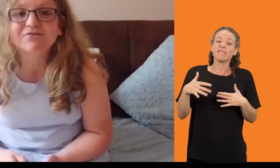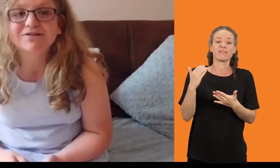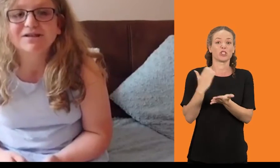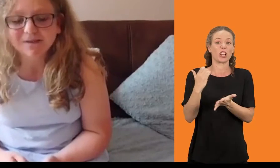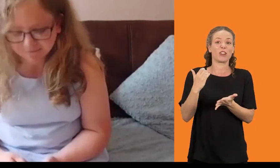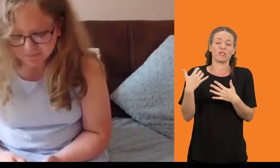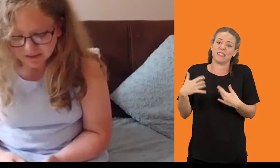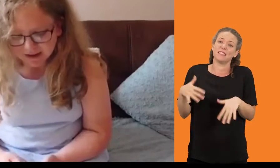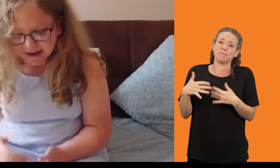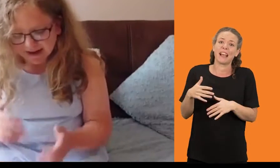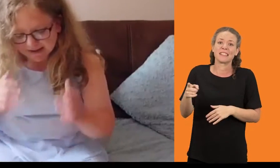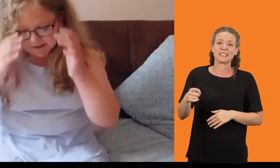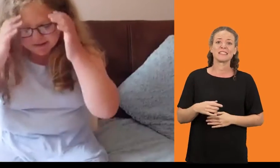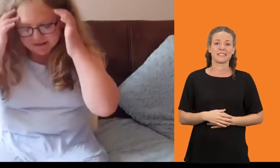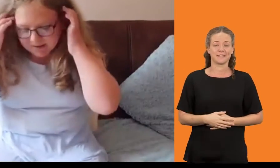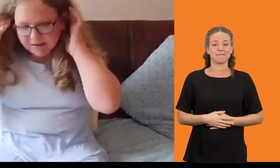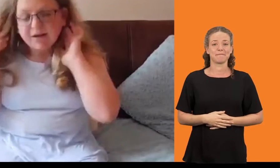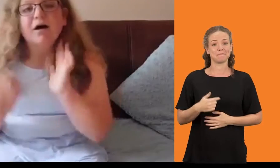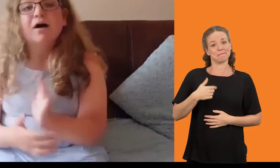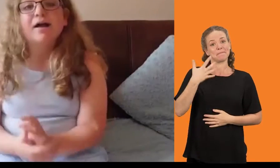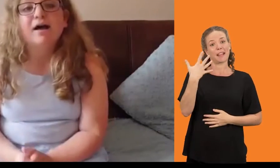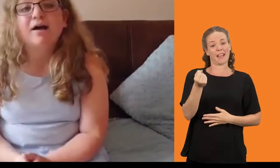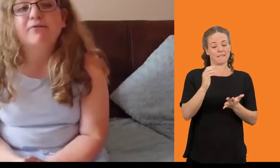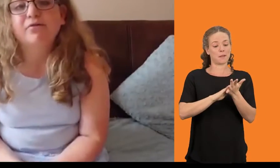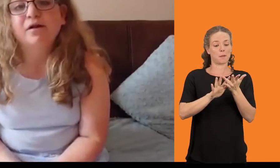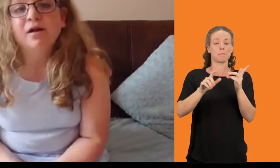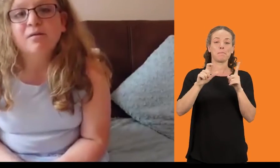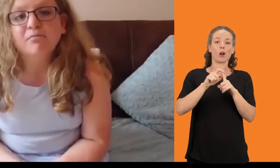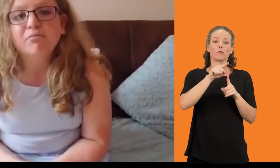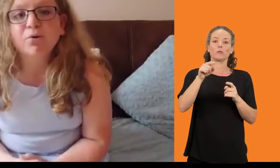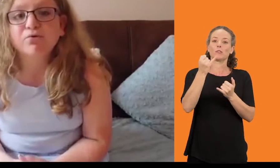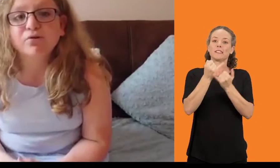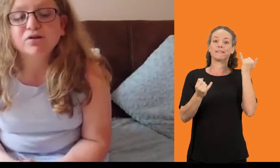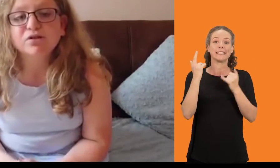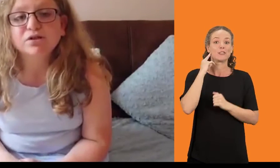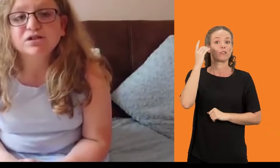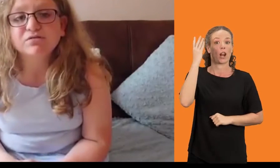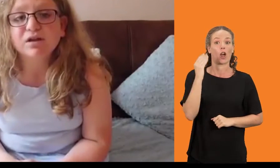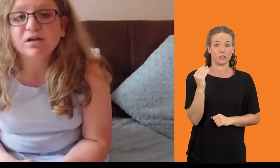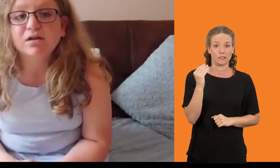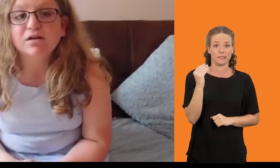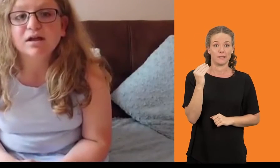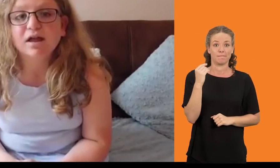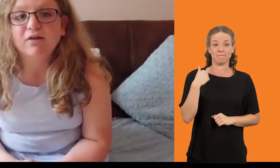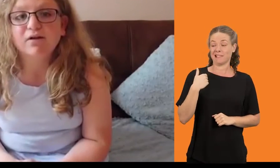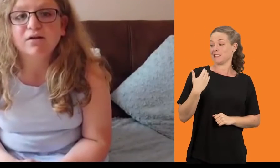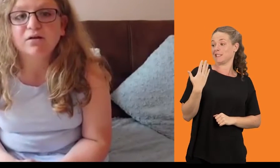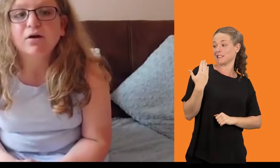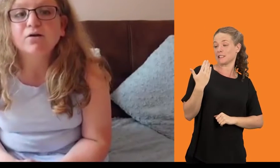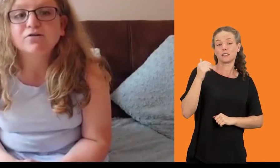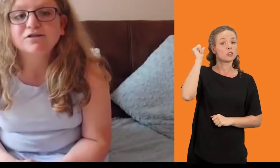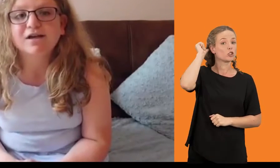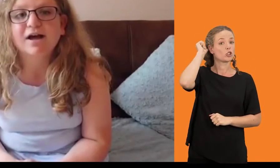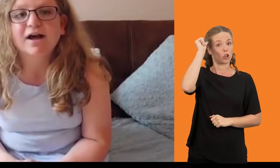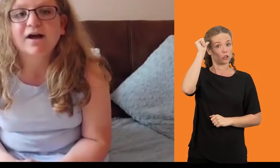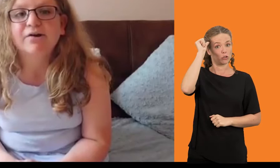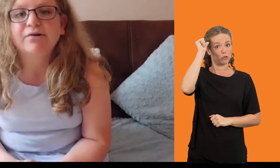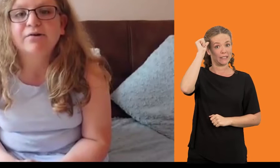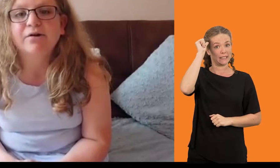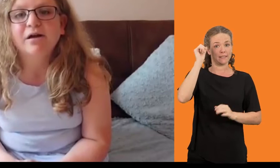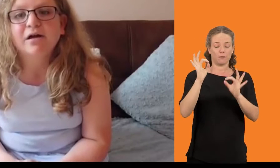amazing charity and I have moderate to severe hearing loss